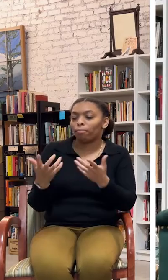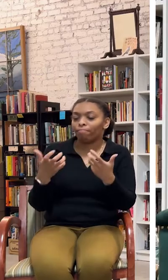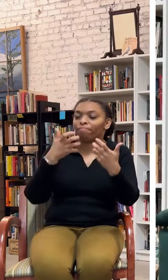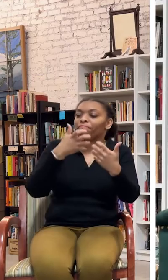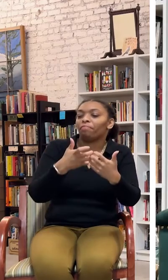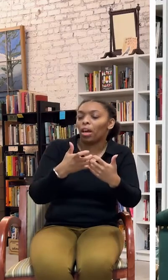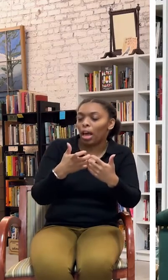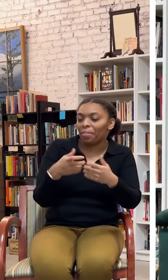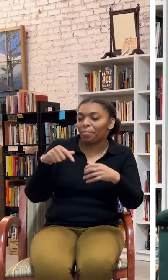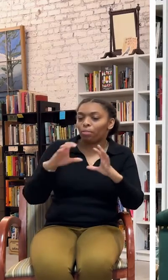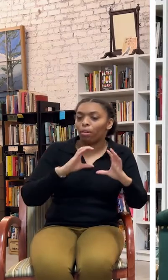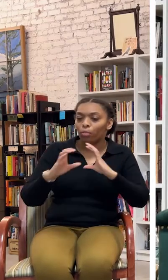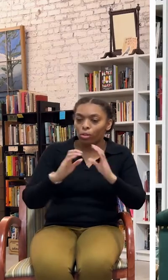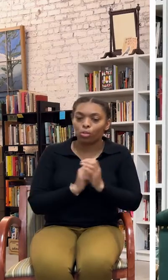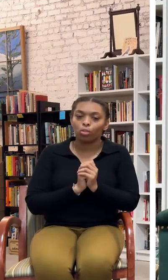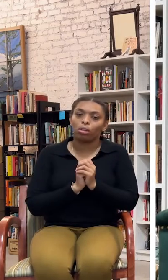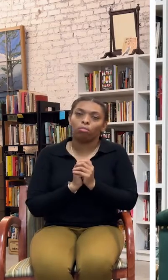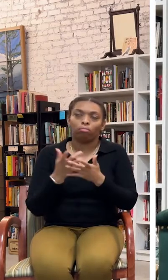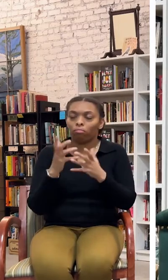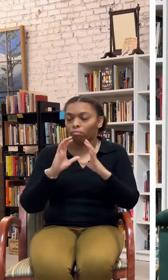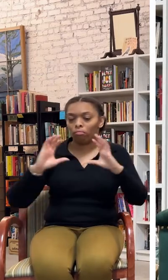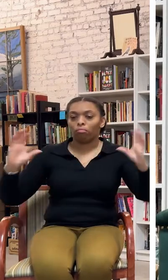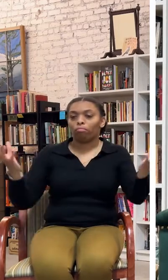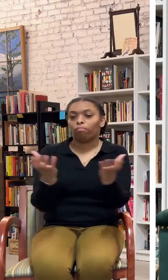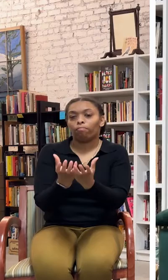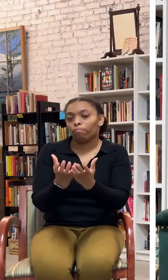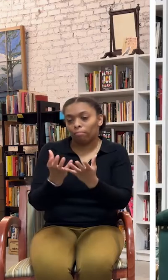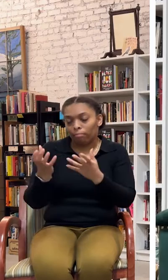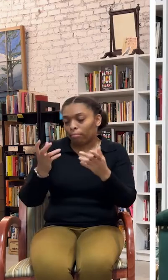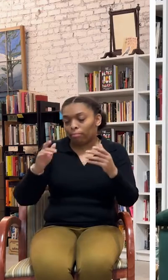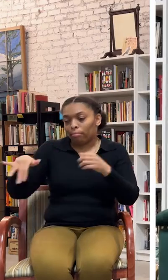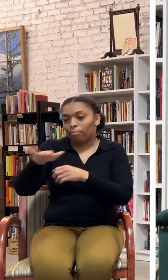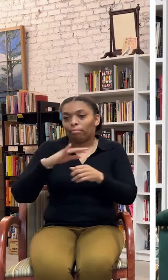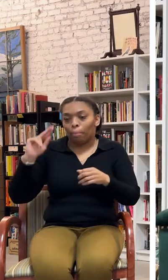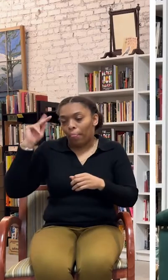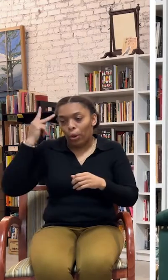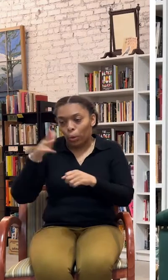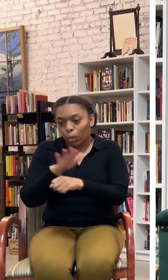this conversation, cosmos, political spectrum,